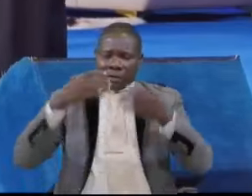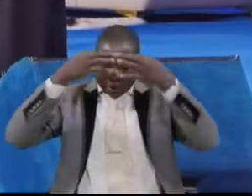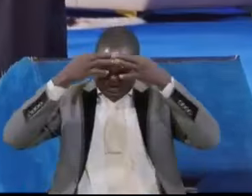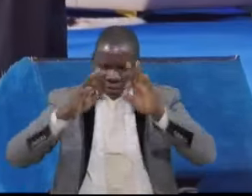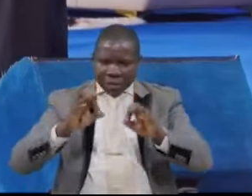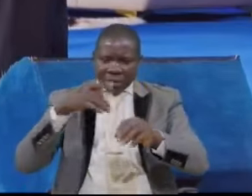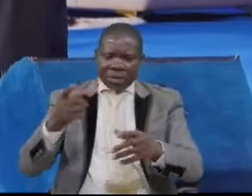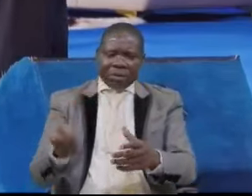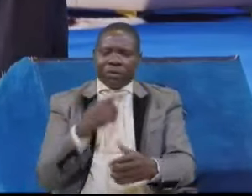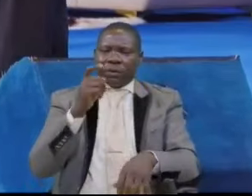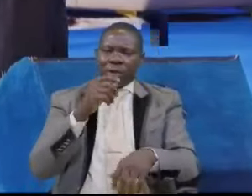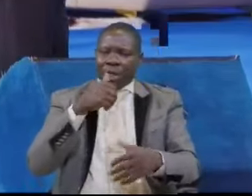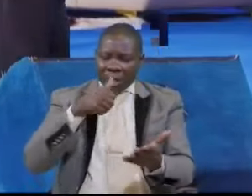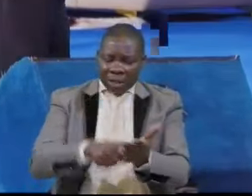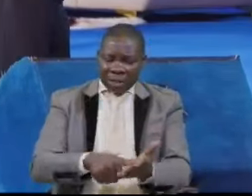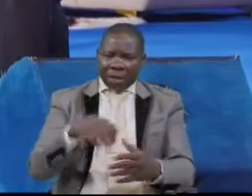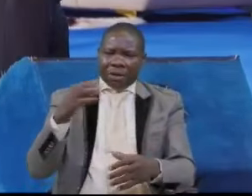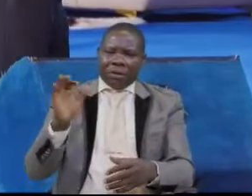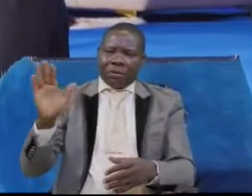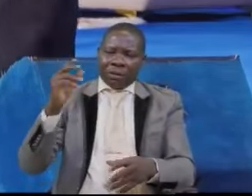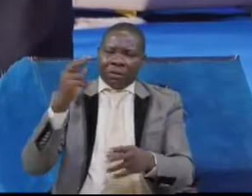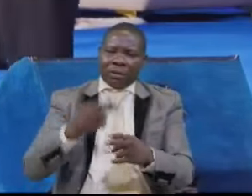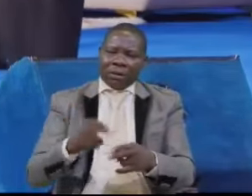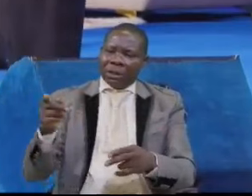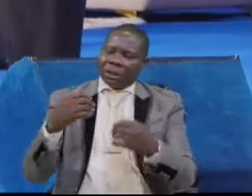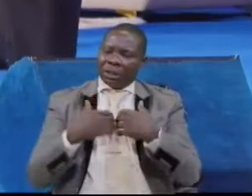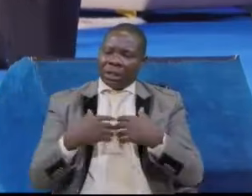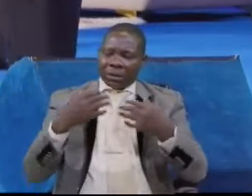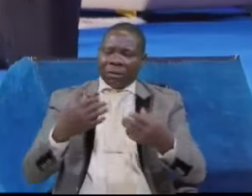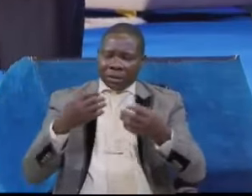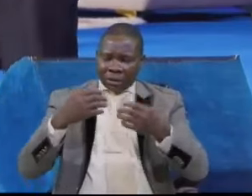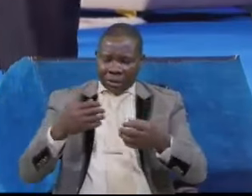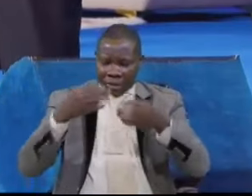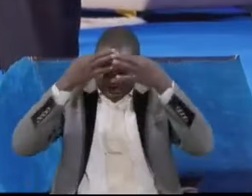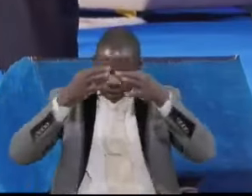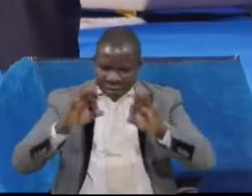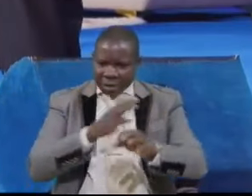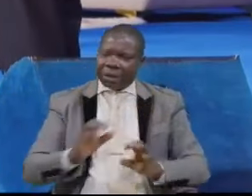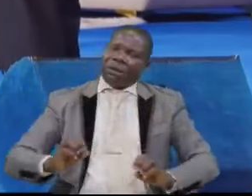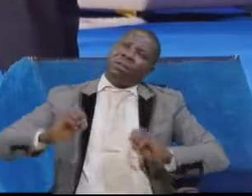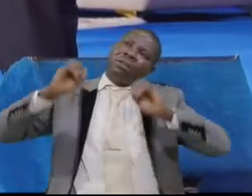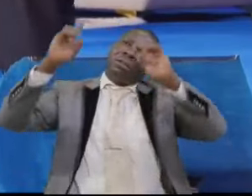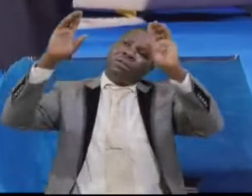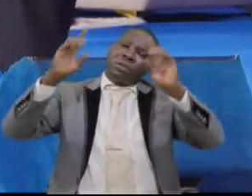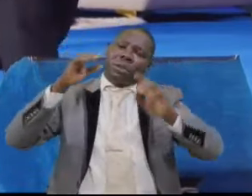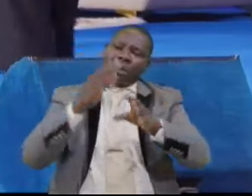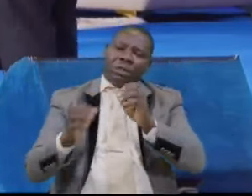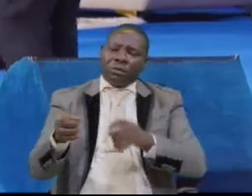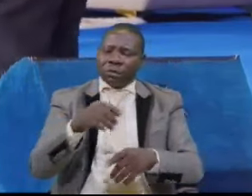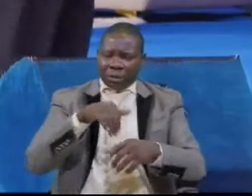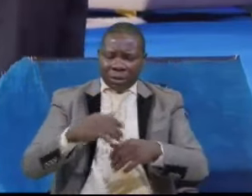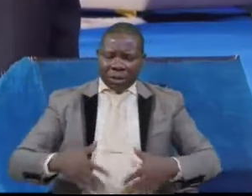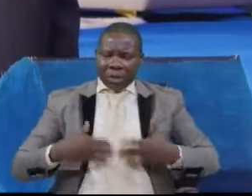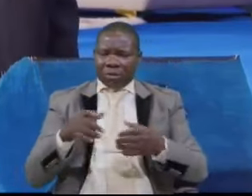had decision, he had devotion. If you in your life, you decide, it can be today, that you